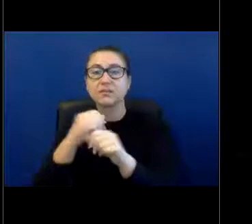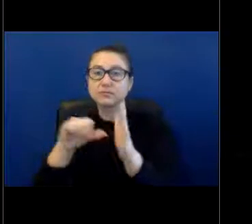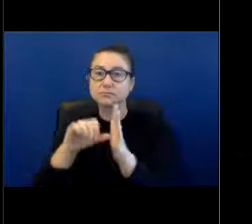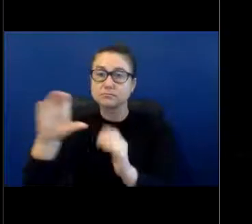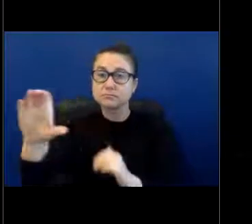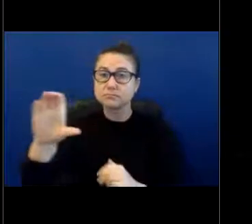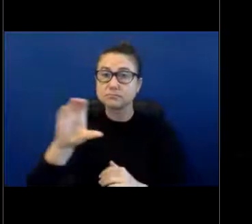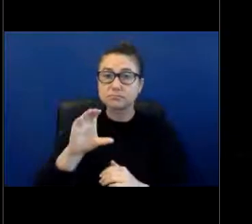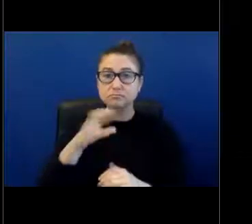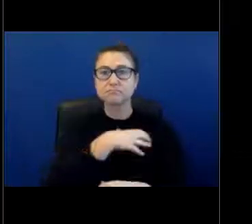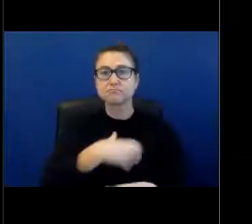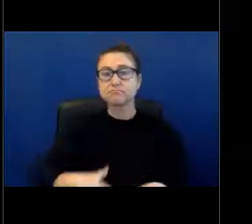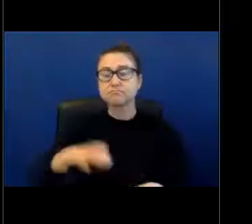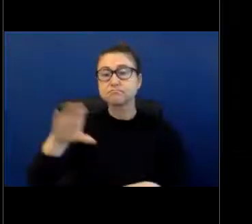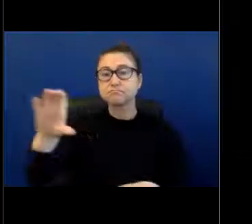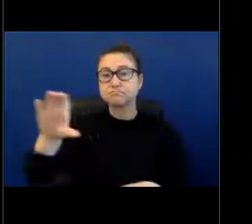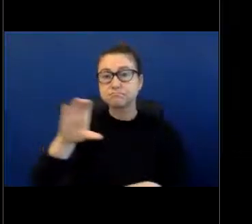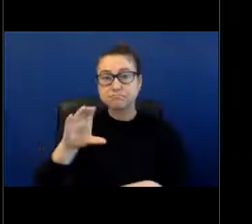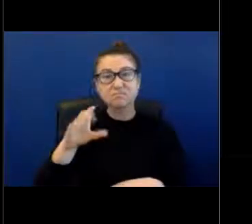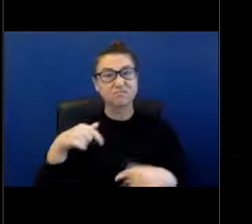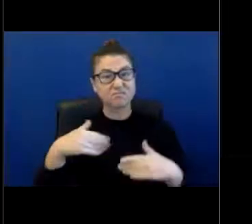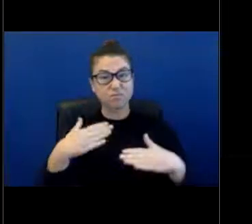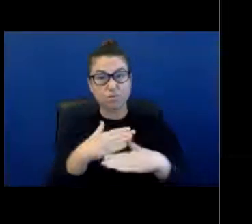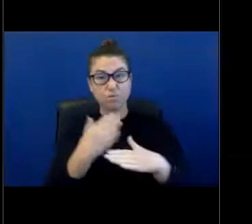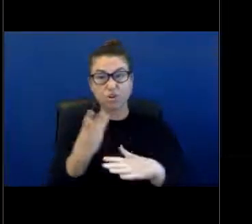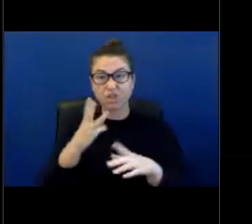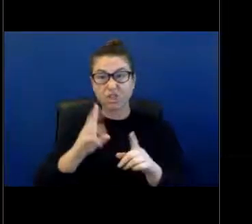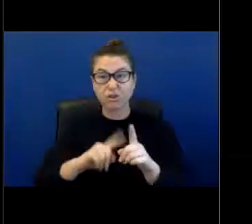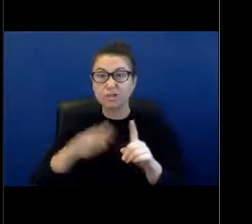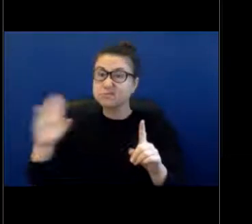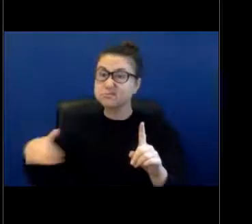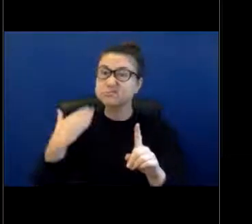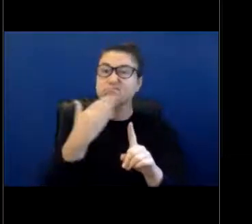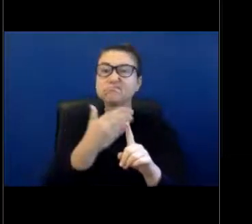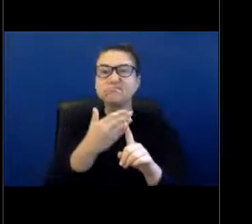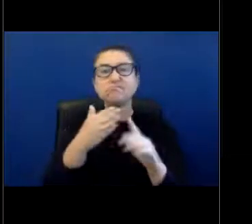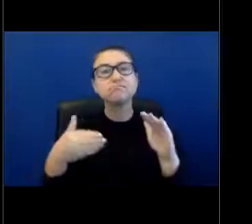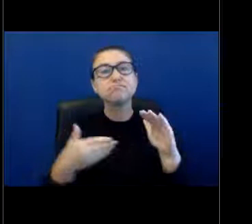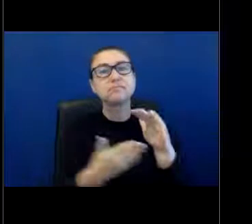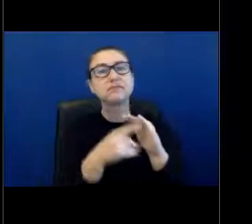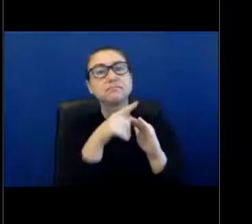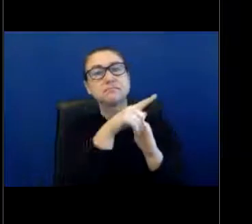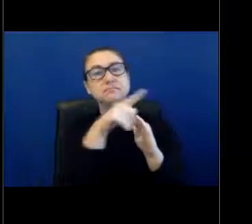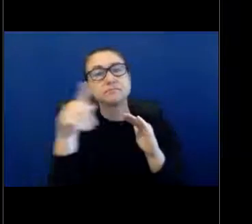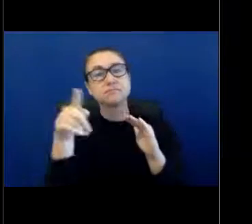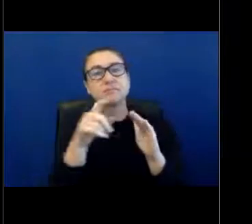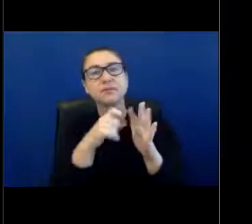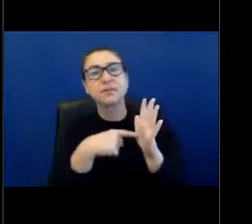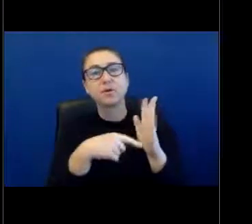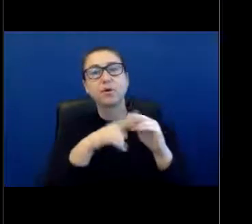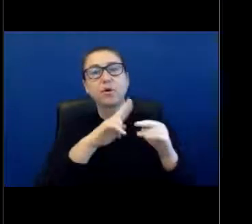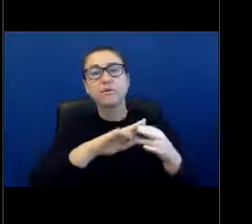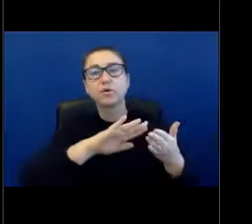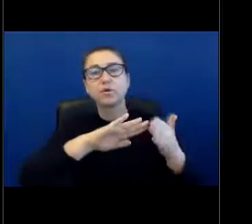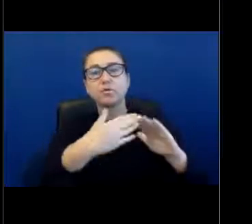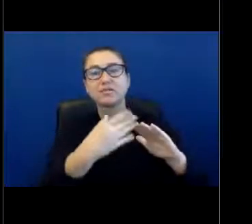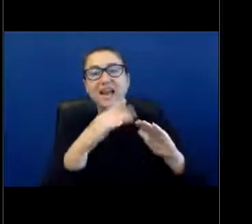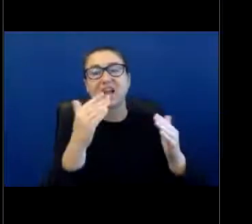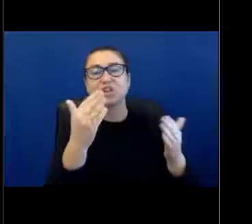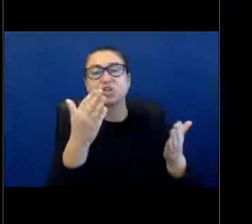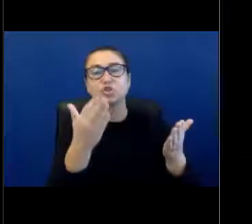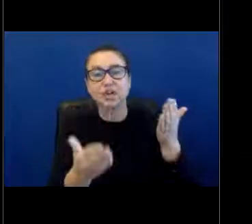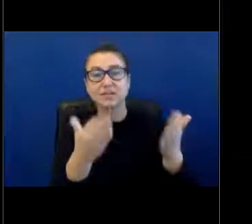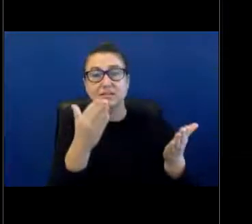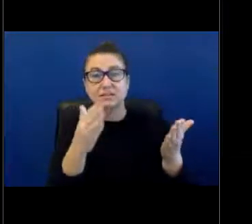for more than 30 years. We're part of the Department of Communities and Justice. It's a free